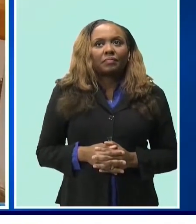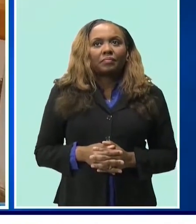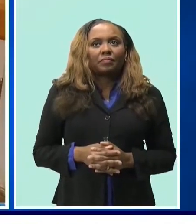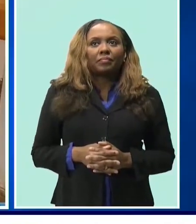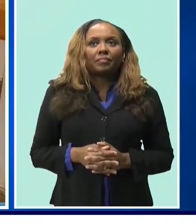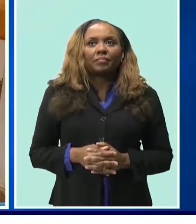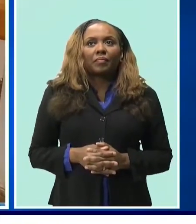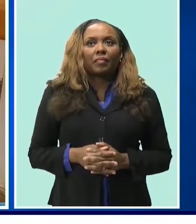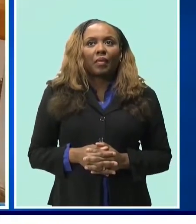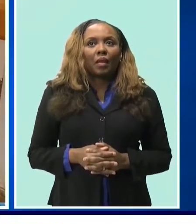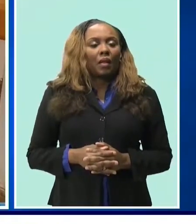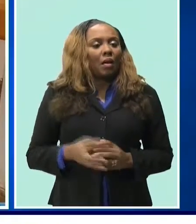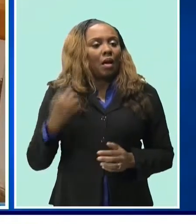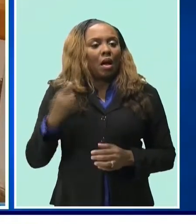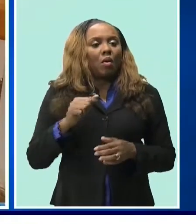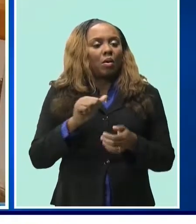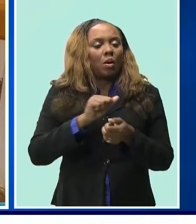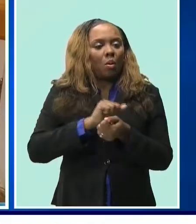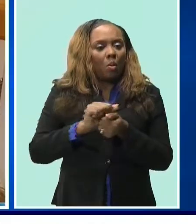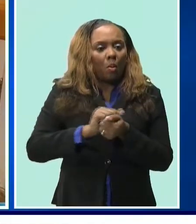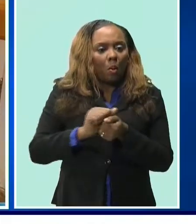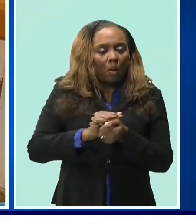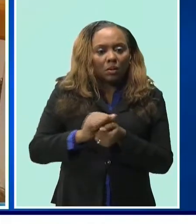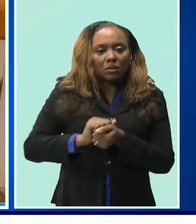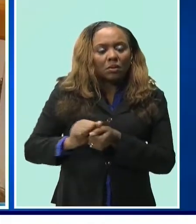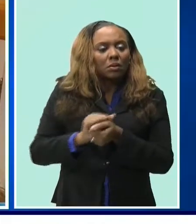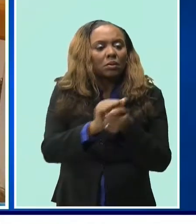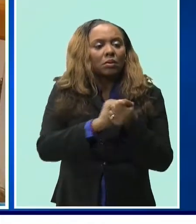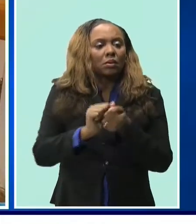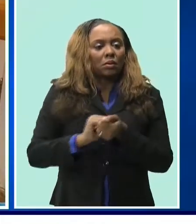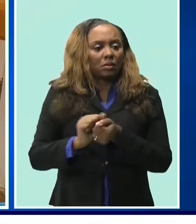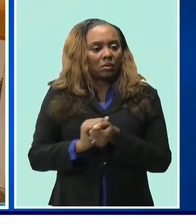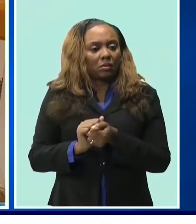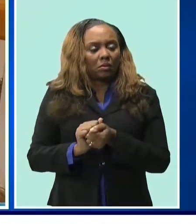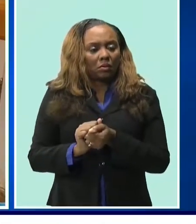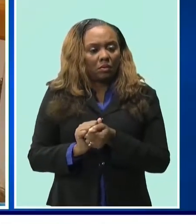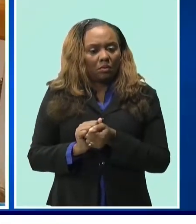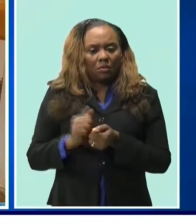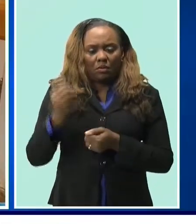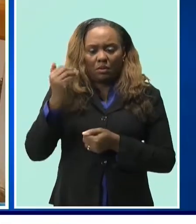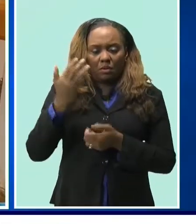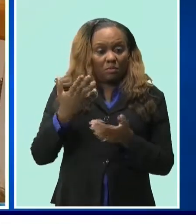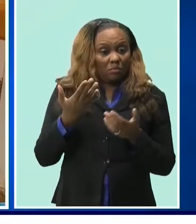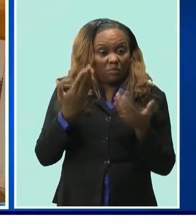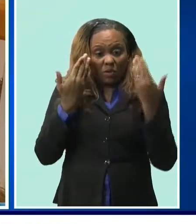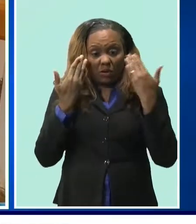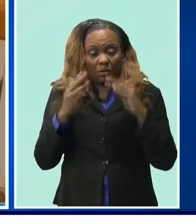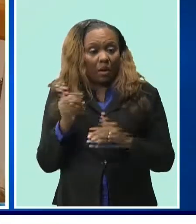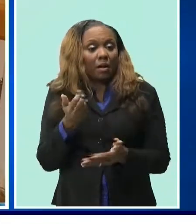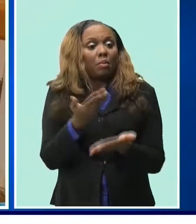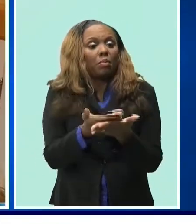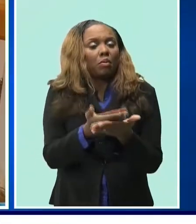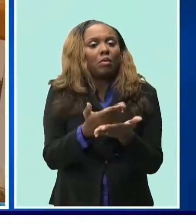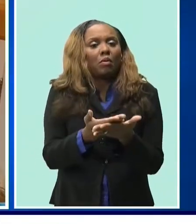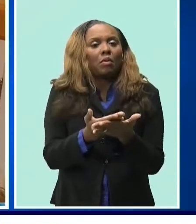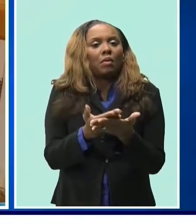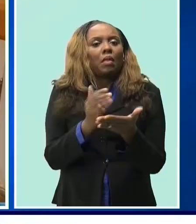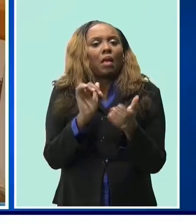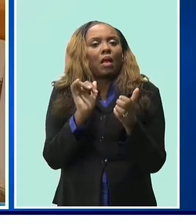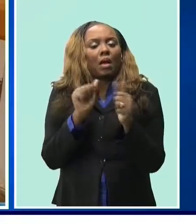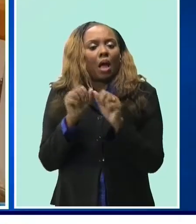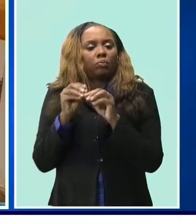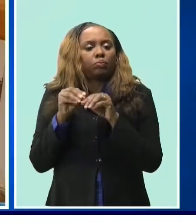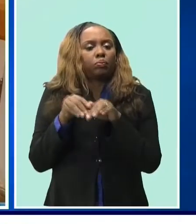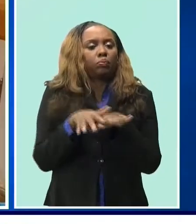non-porous containers. Now, while there's no current hard evidence to support the transmission of the virus from food packaging, it can't